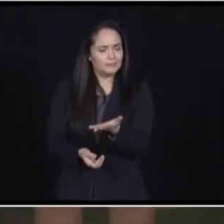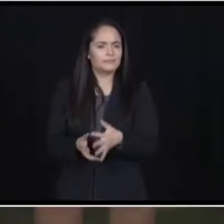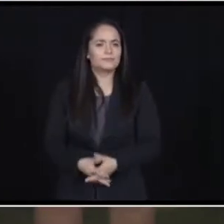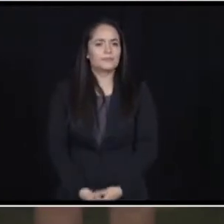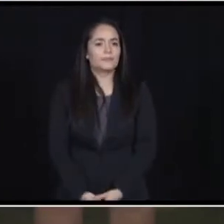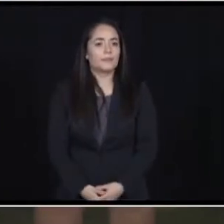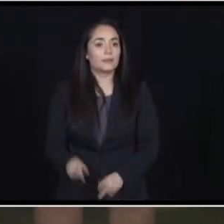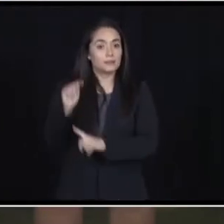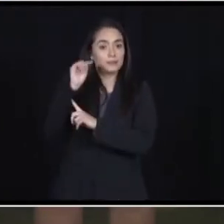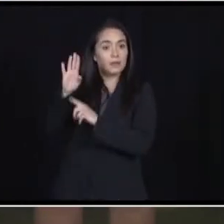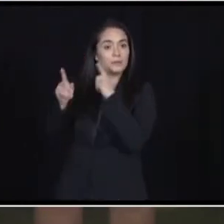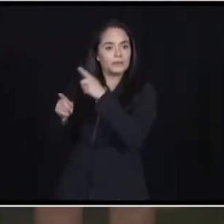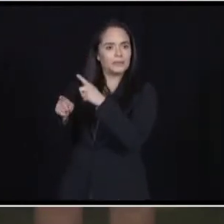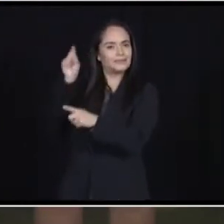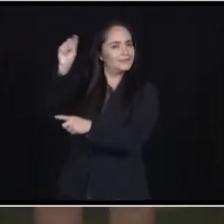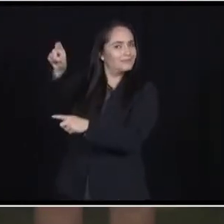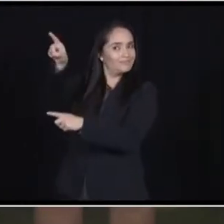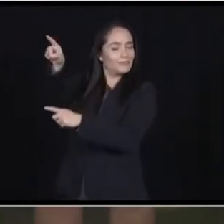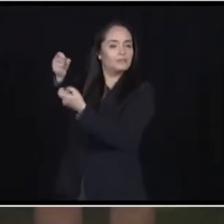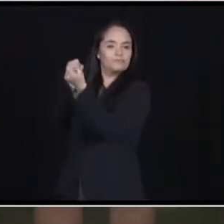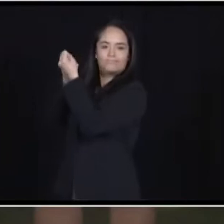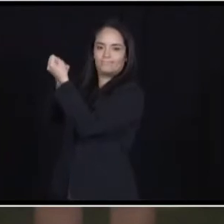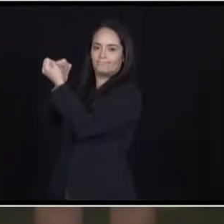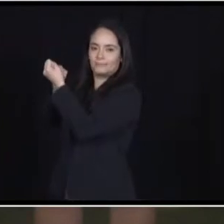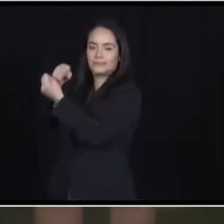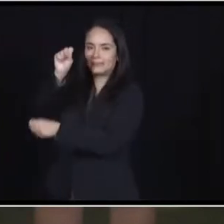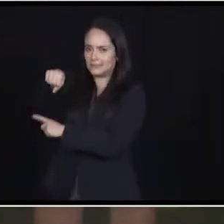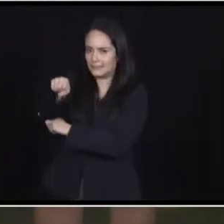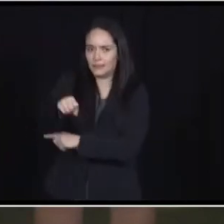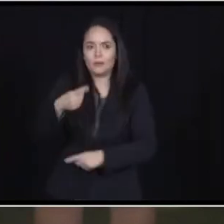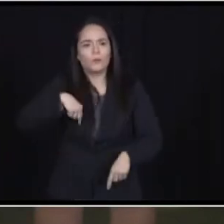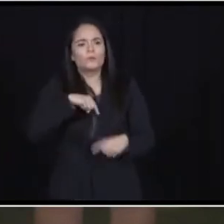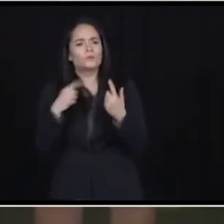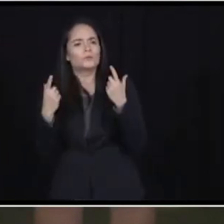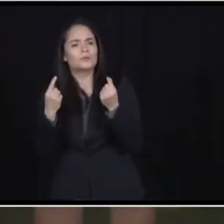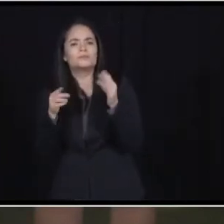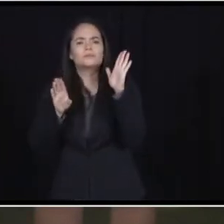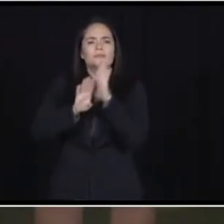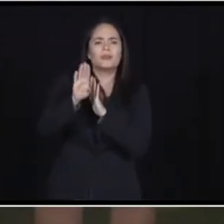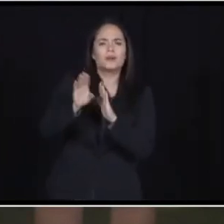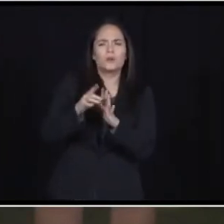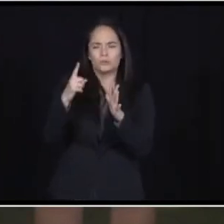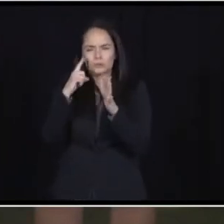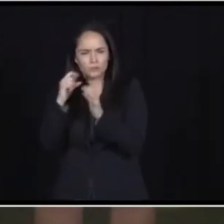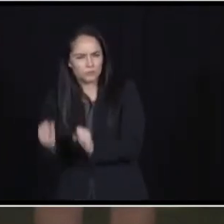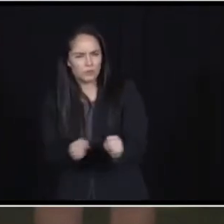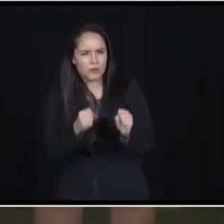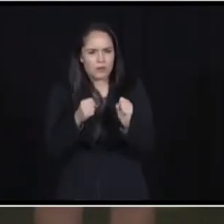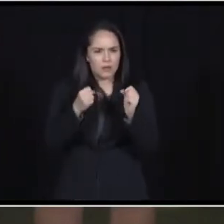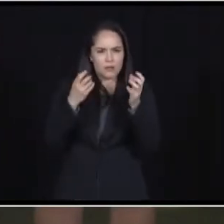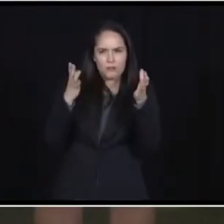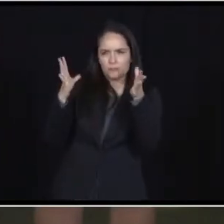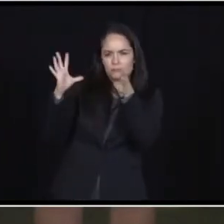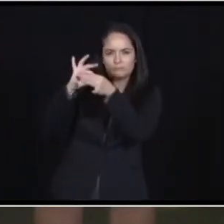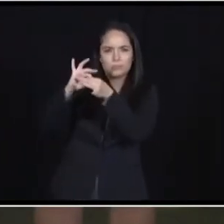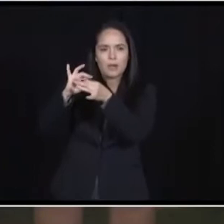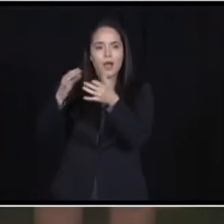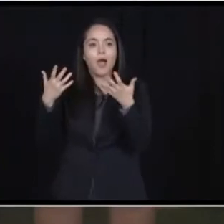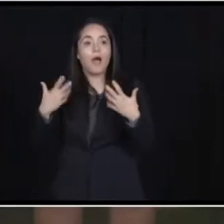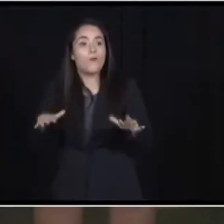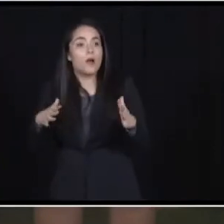with the Roadmap to Wellness is developing a strategy that actually connects the existing services, and where the gaps